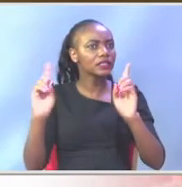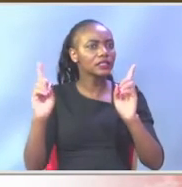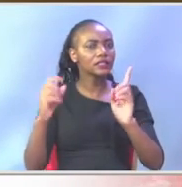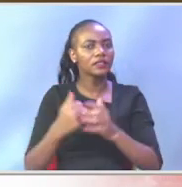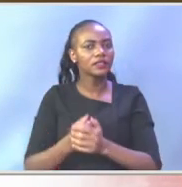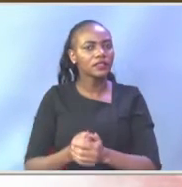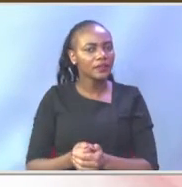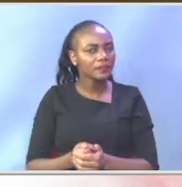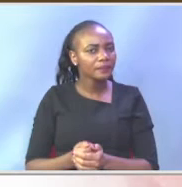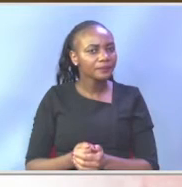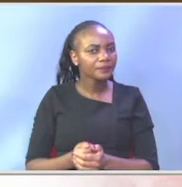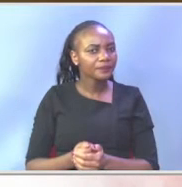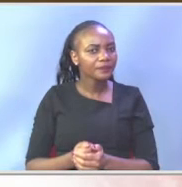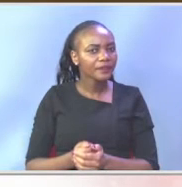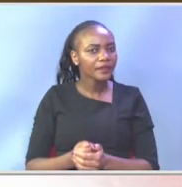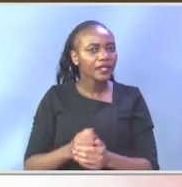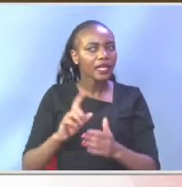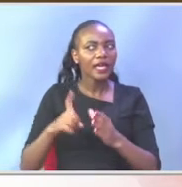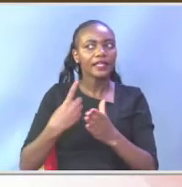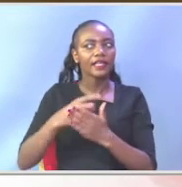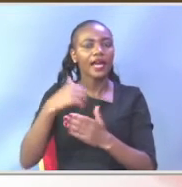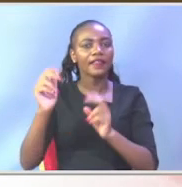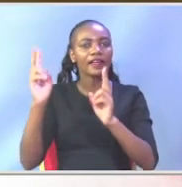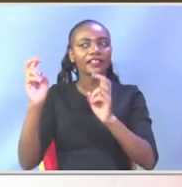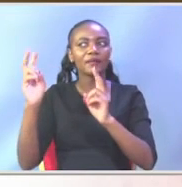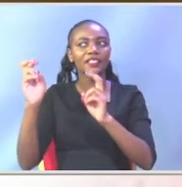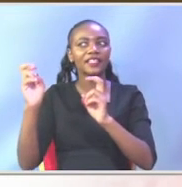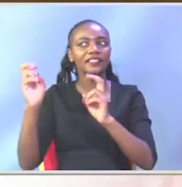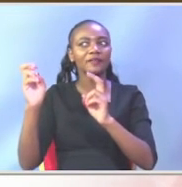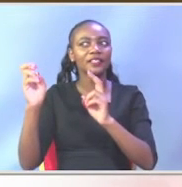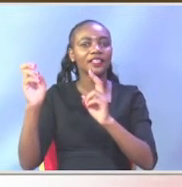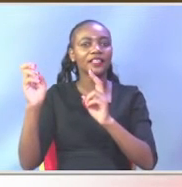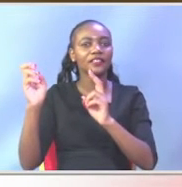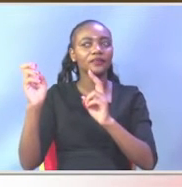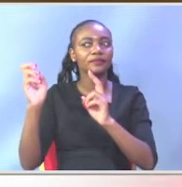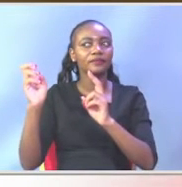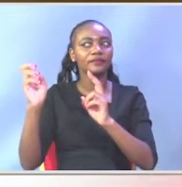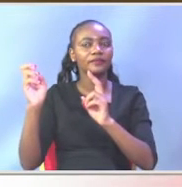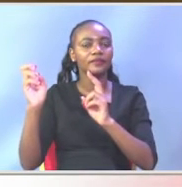by any means he can do it. The other issue, which is very important for the